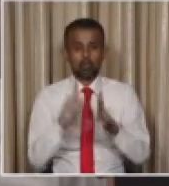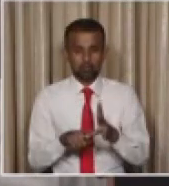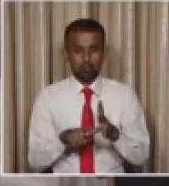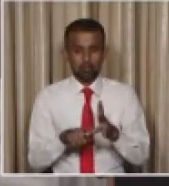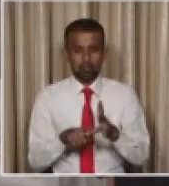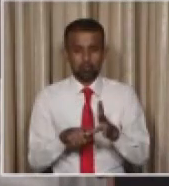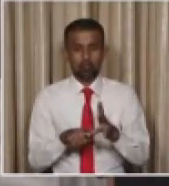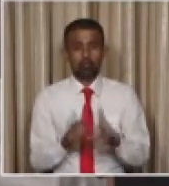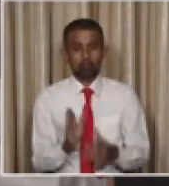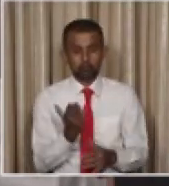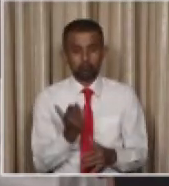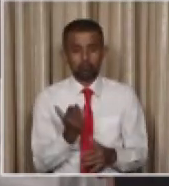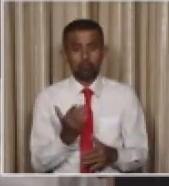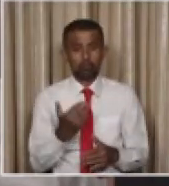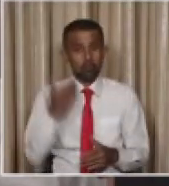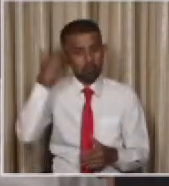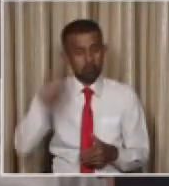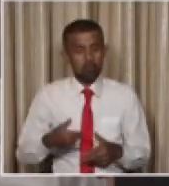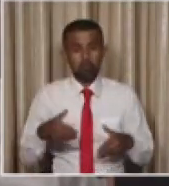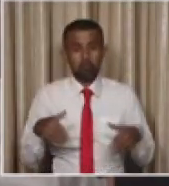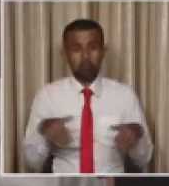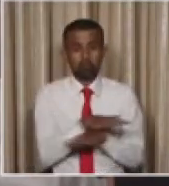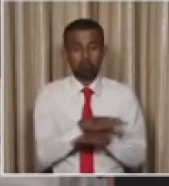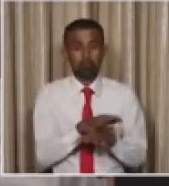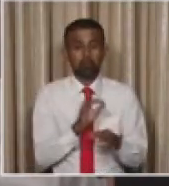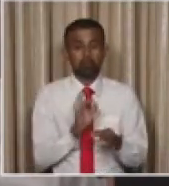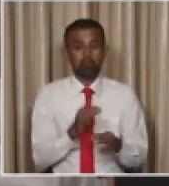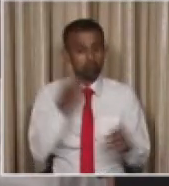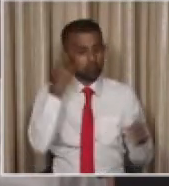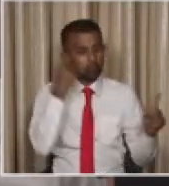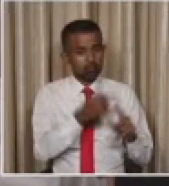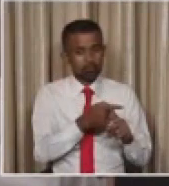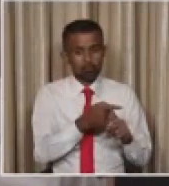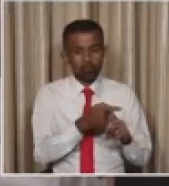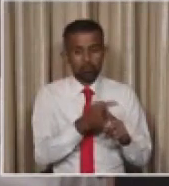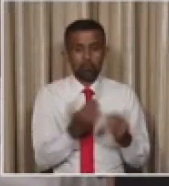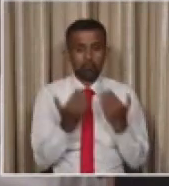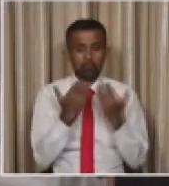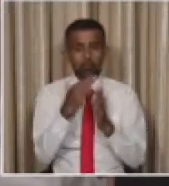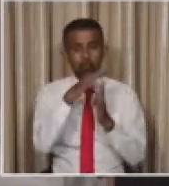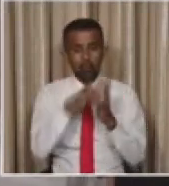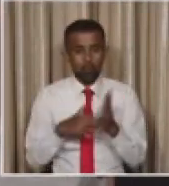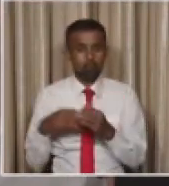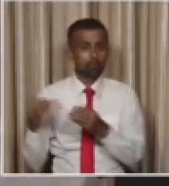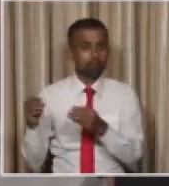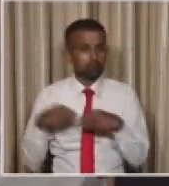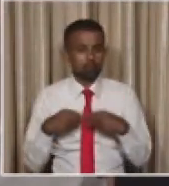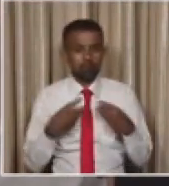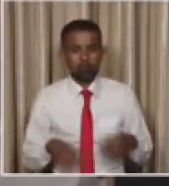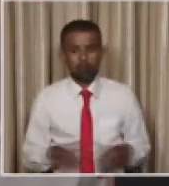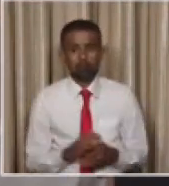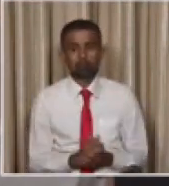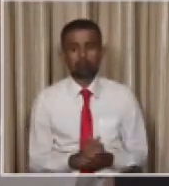decision of the committee, so the government had to follow that. There was no choice at that stage. But now all this is over. And as